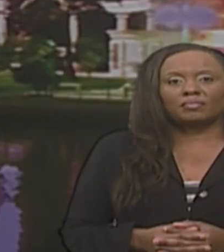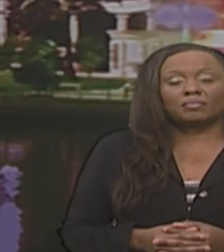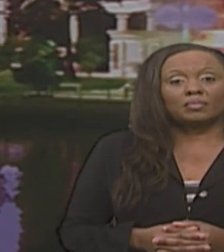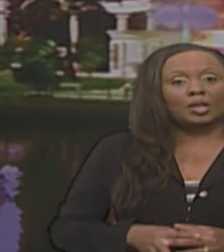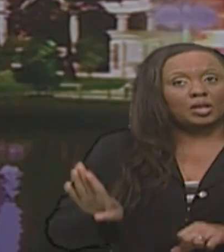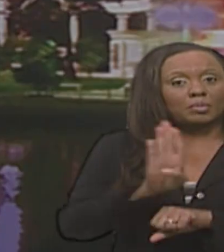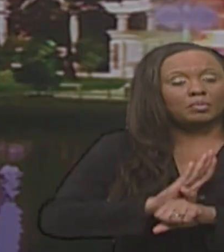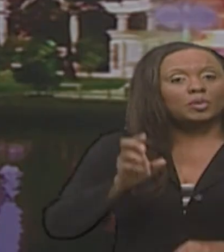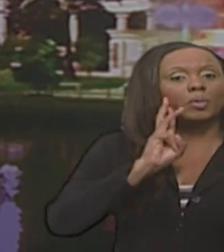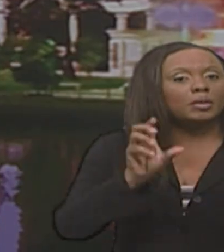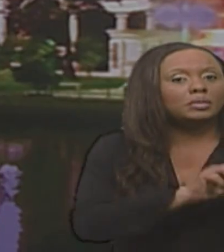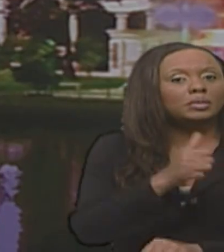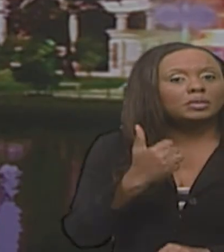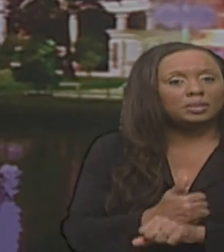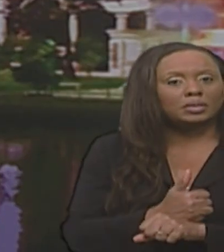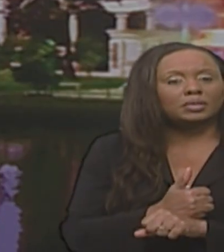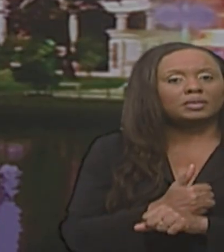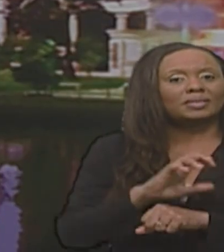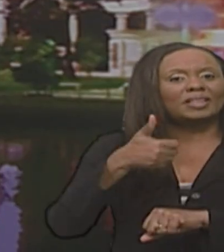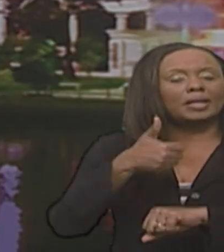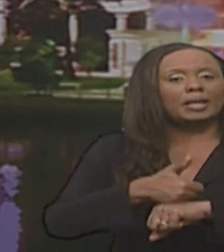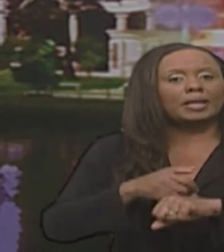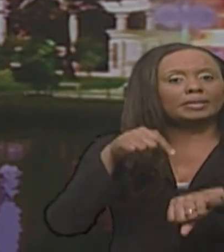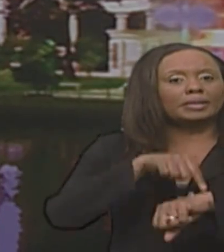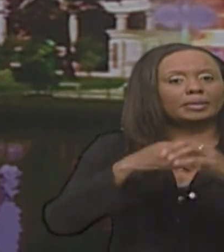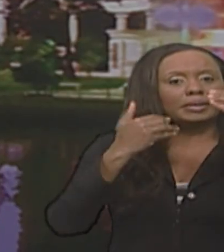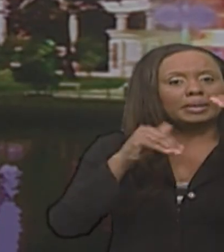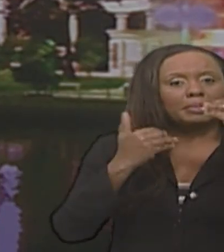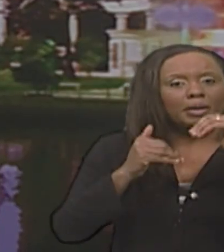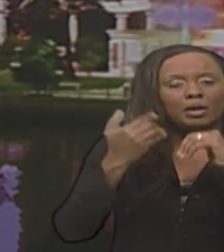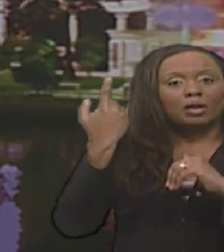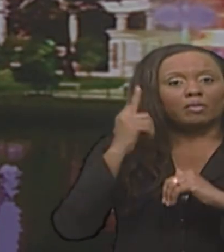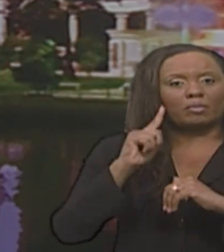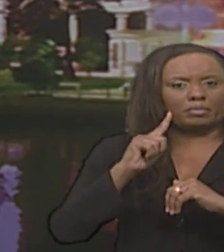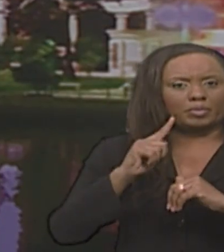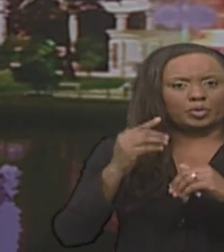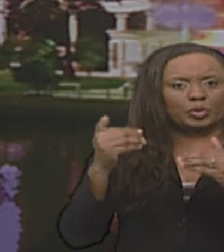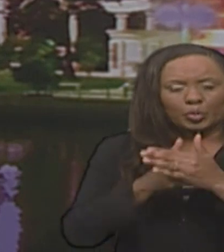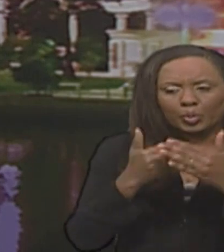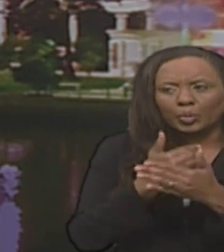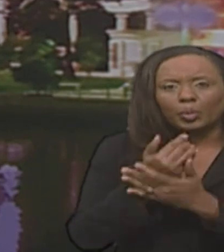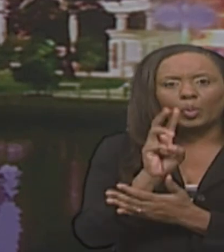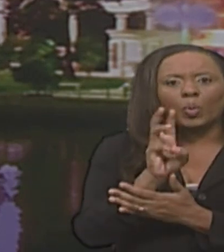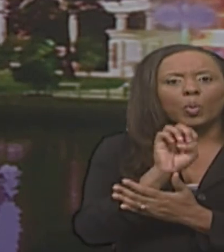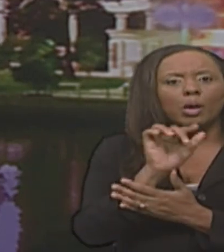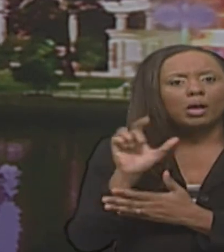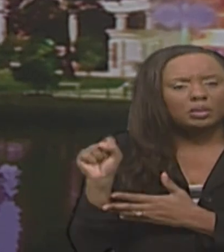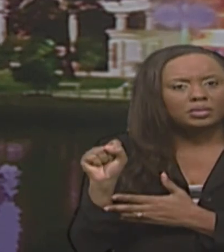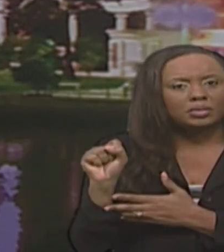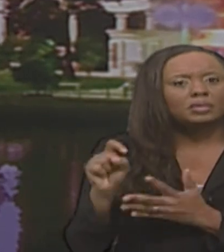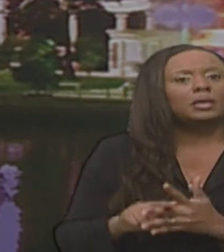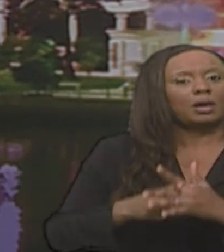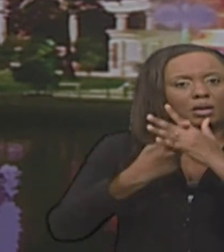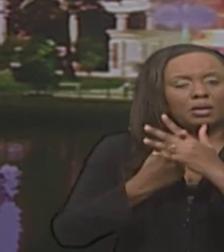The Barbados Water Authority has put a timeline on getting the deep injection wells up and running as a means to address sewage issues